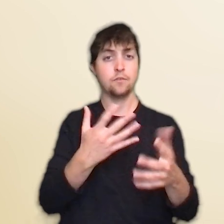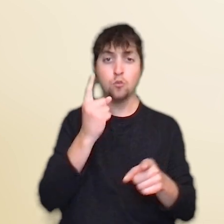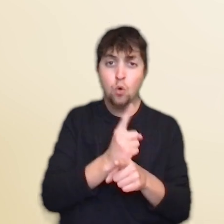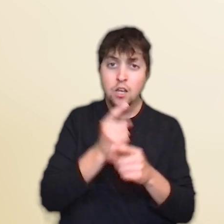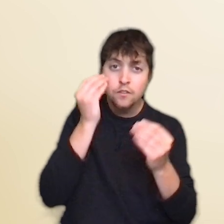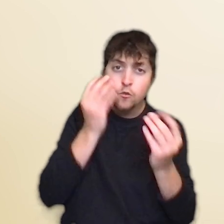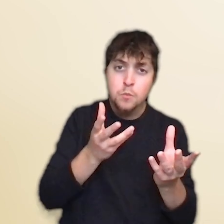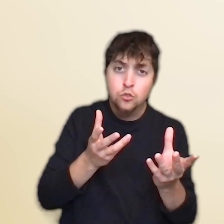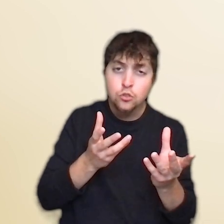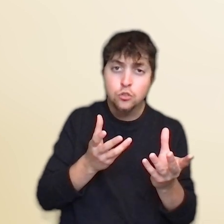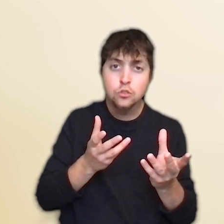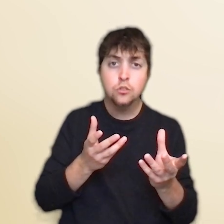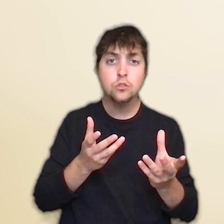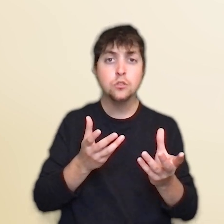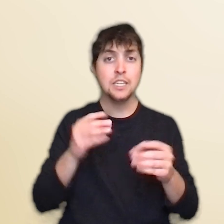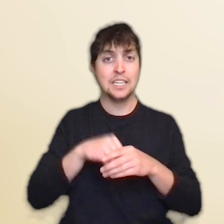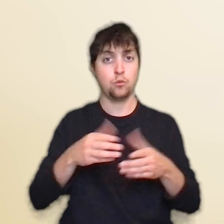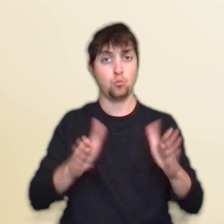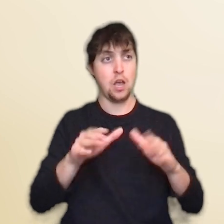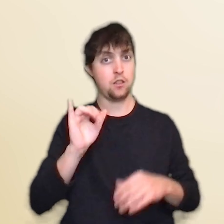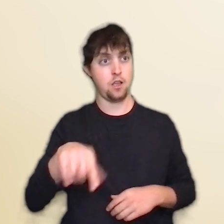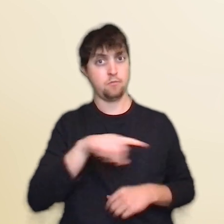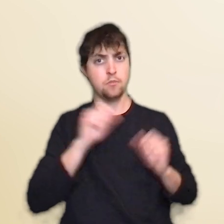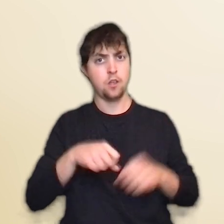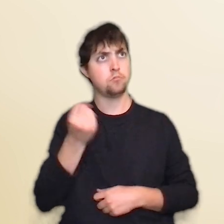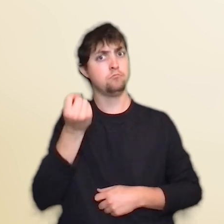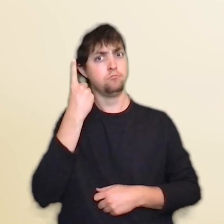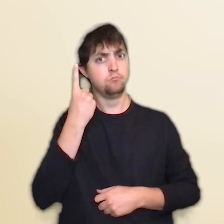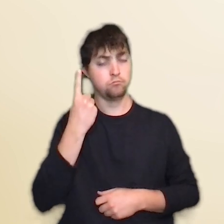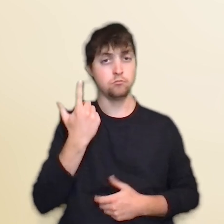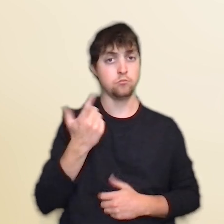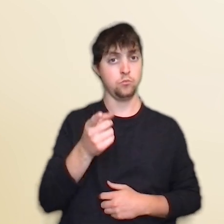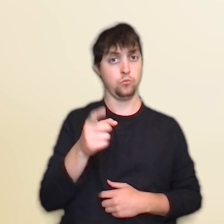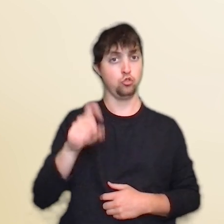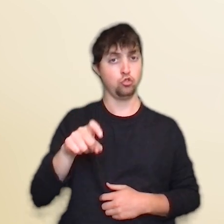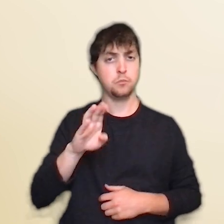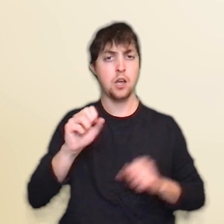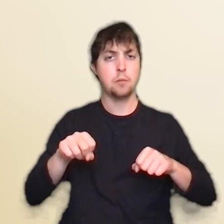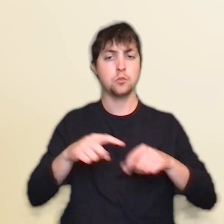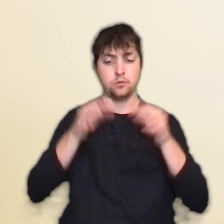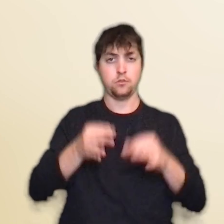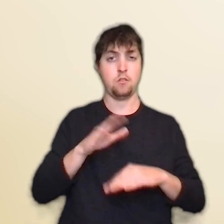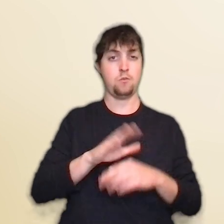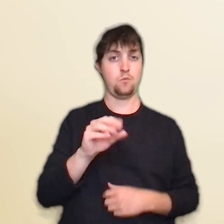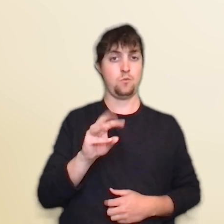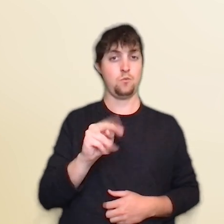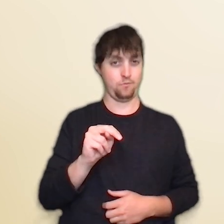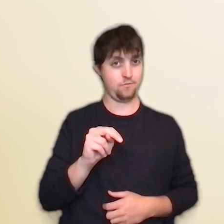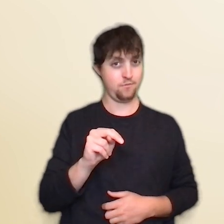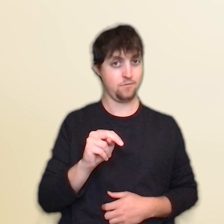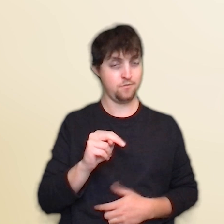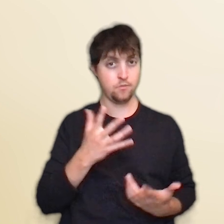the right information in a way you can understand, you should be able to decide on